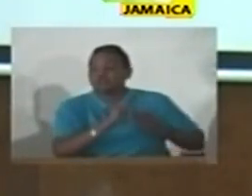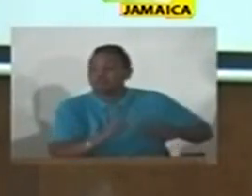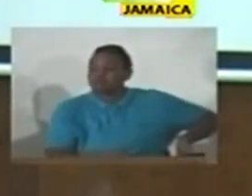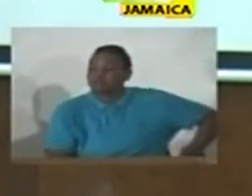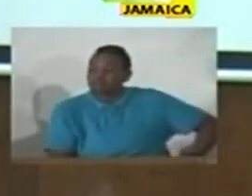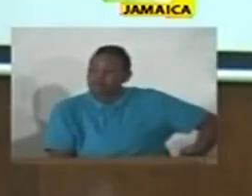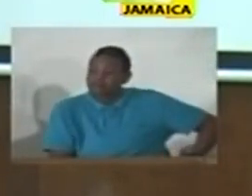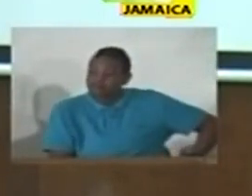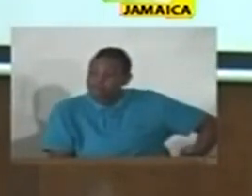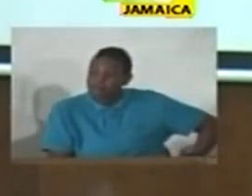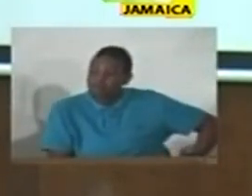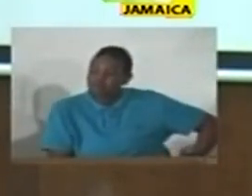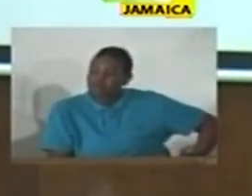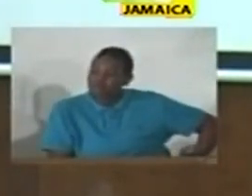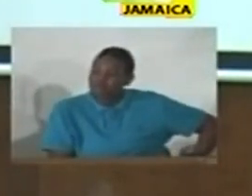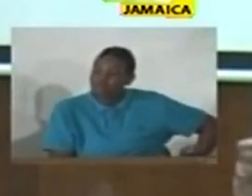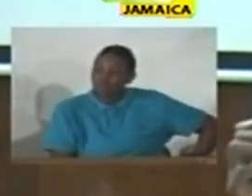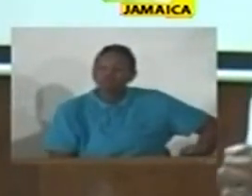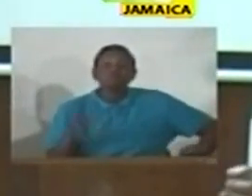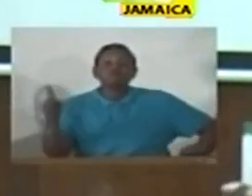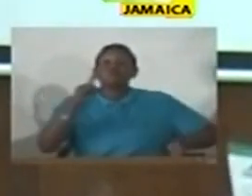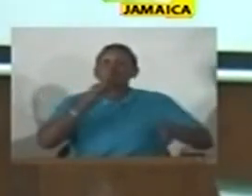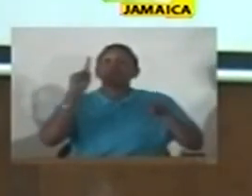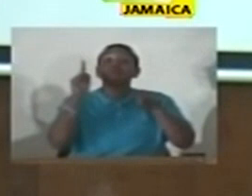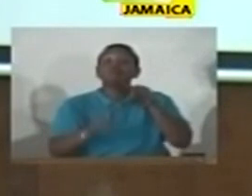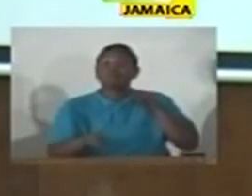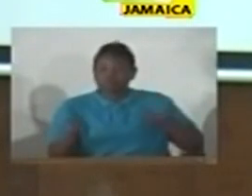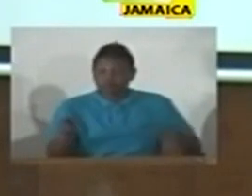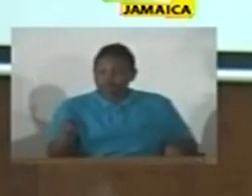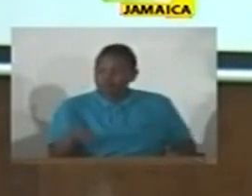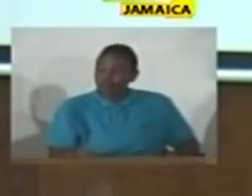This one, which is tomato,